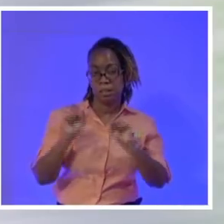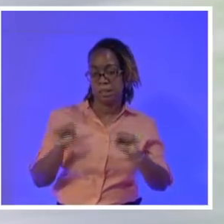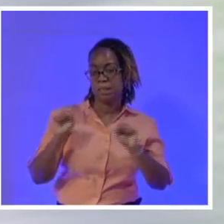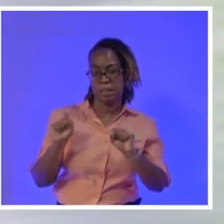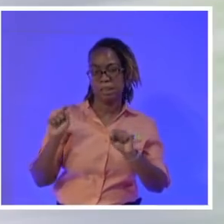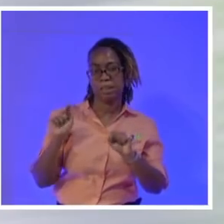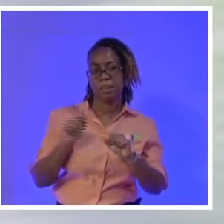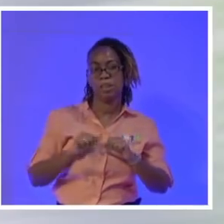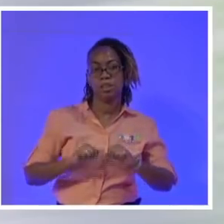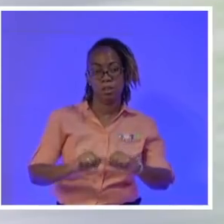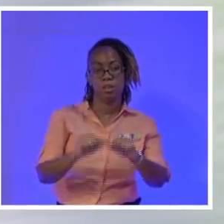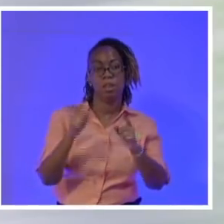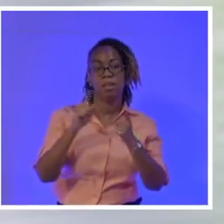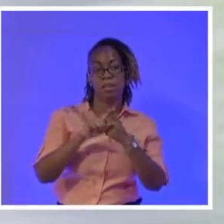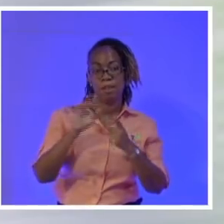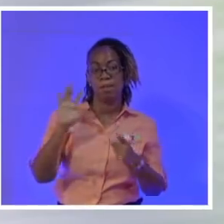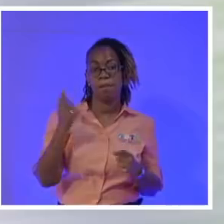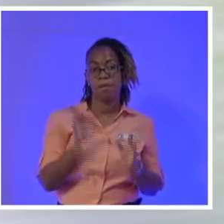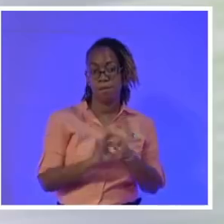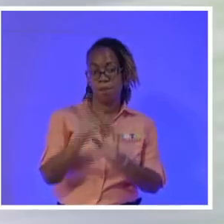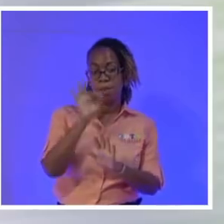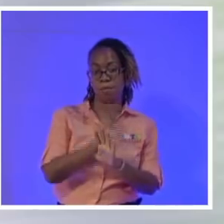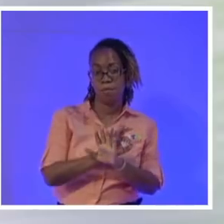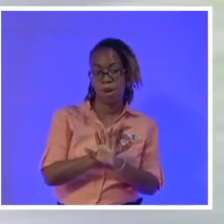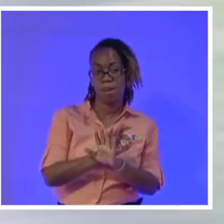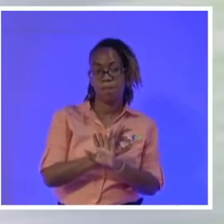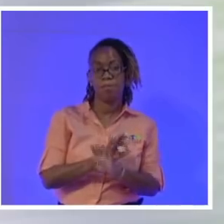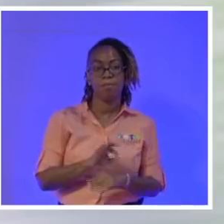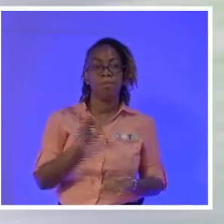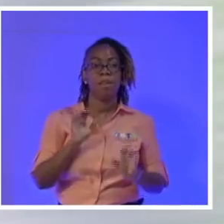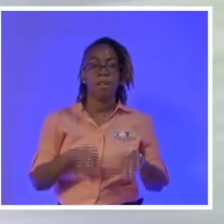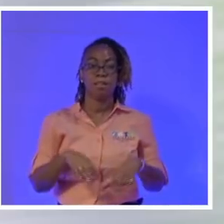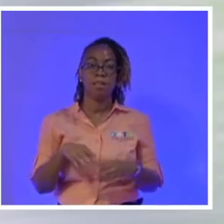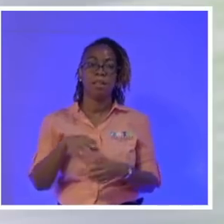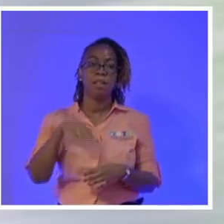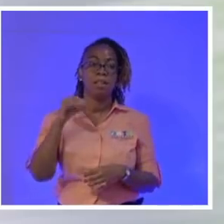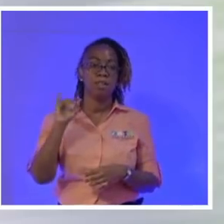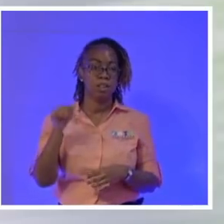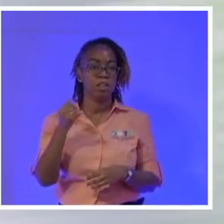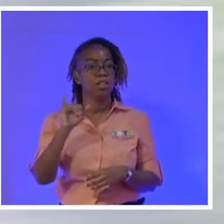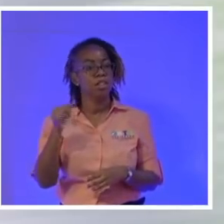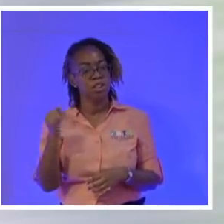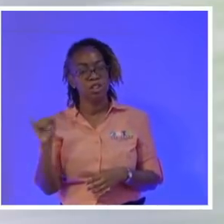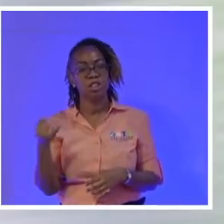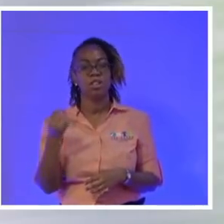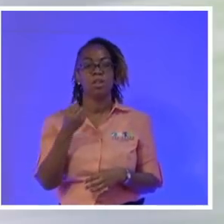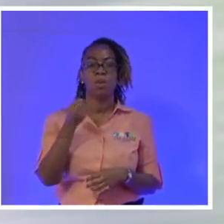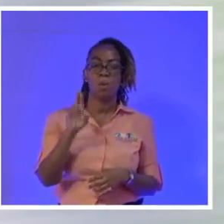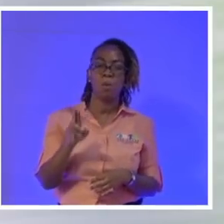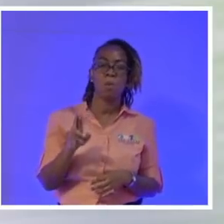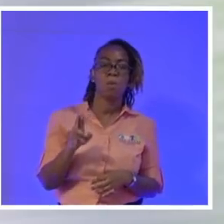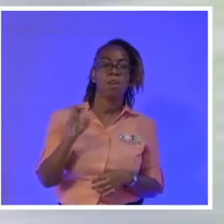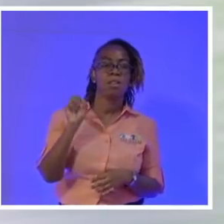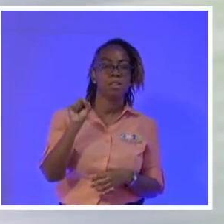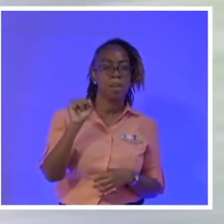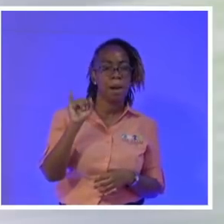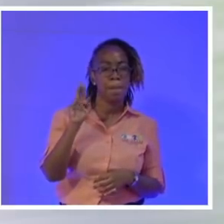of February. And you can be boosted with either Johnson & Johnson or Sinopharm.